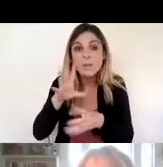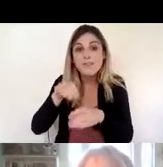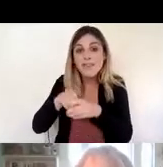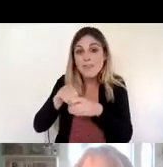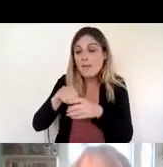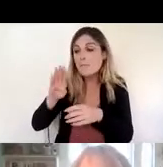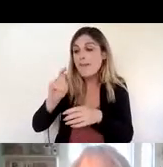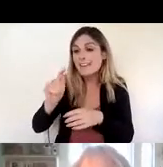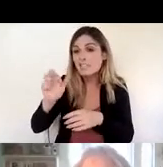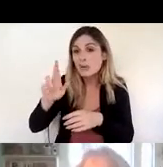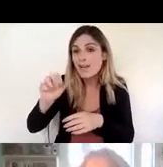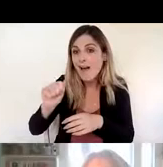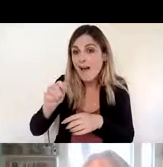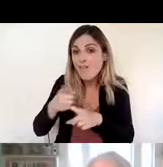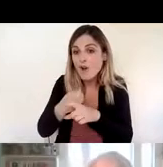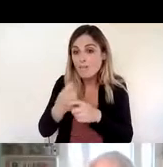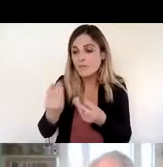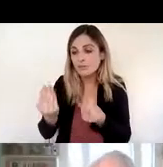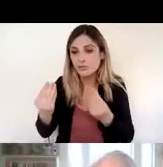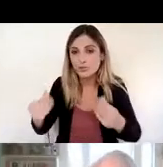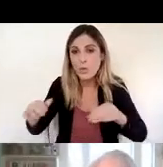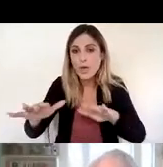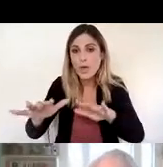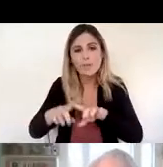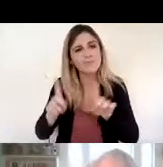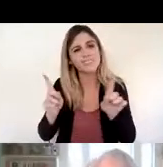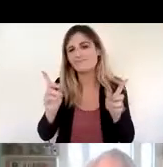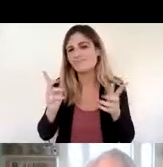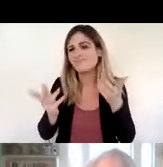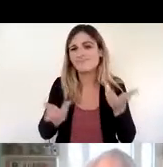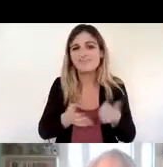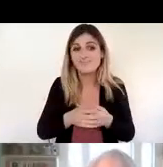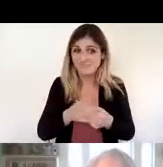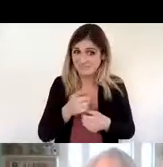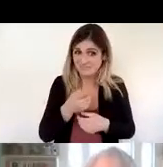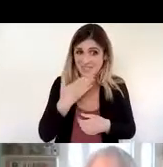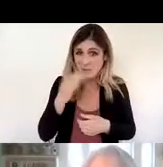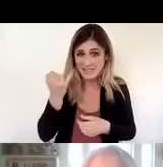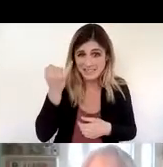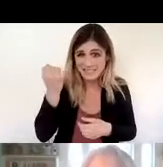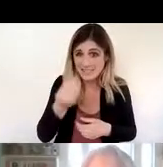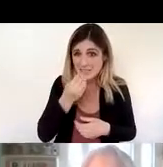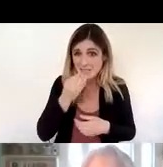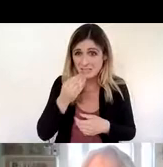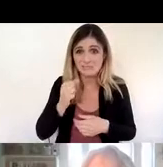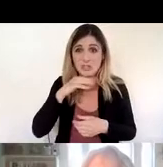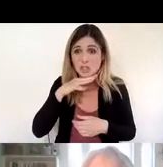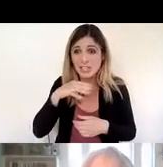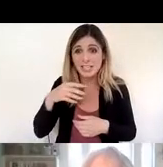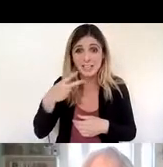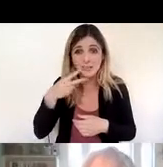being produced by the bacteria living in the soil. But aside from the fact that it's a really bad idea to eat unwashed